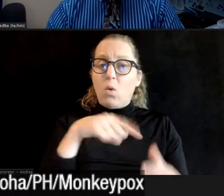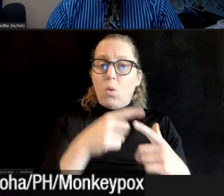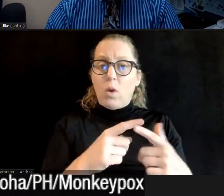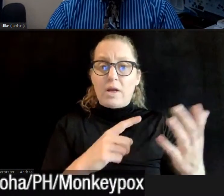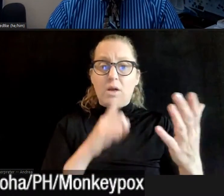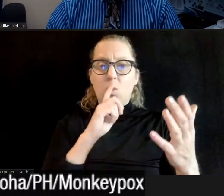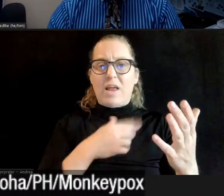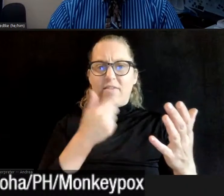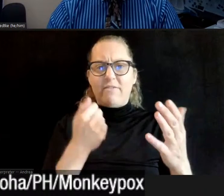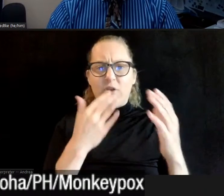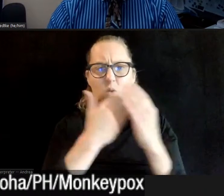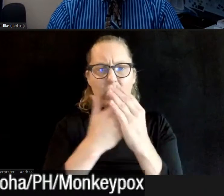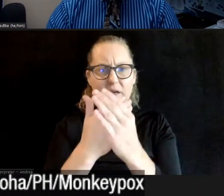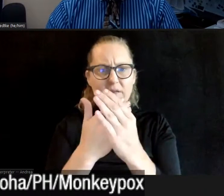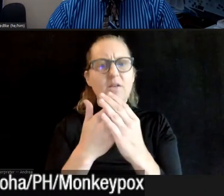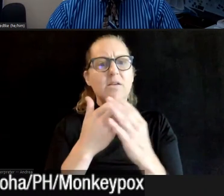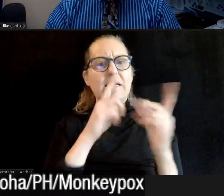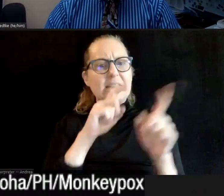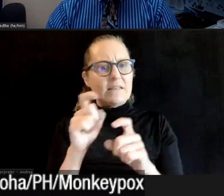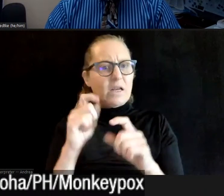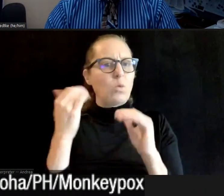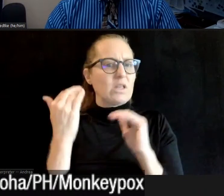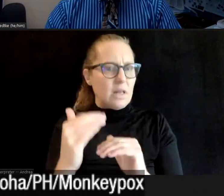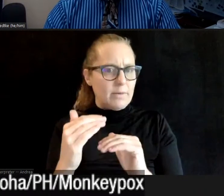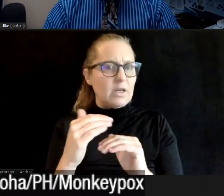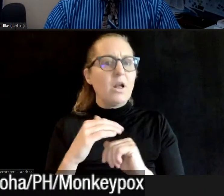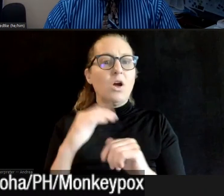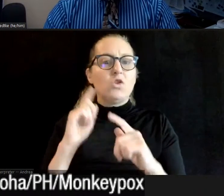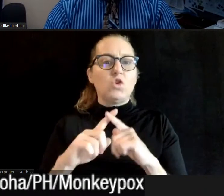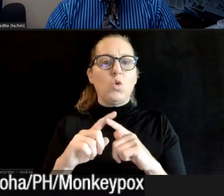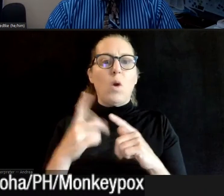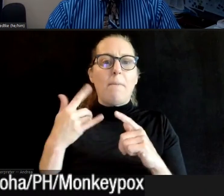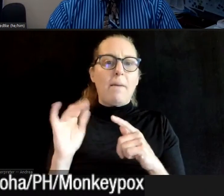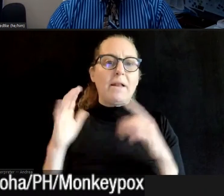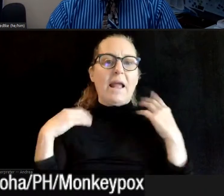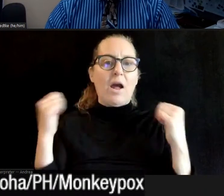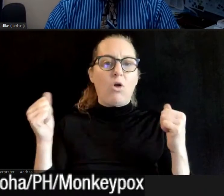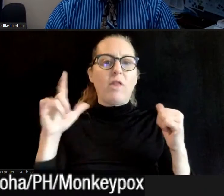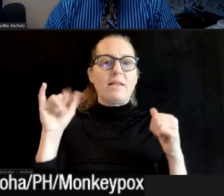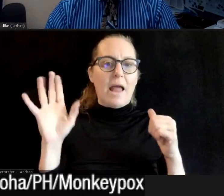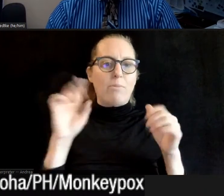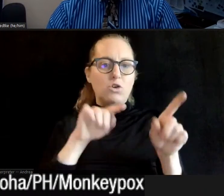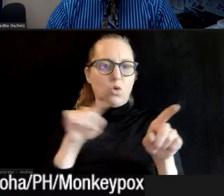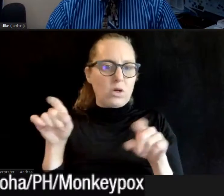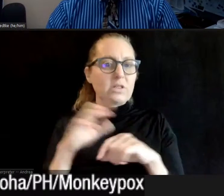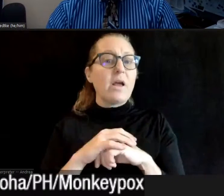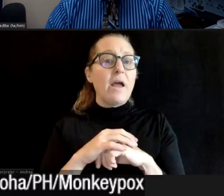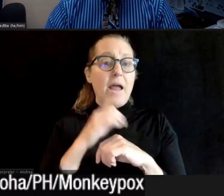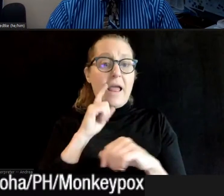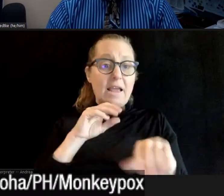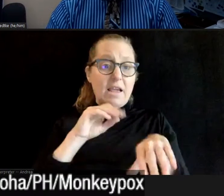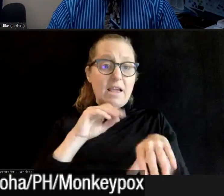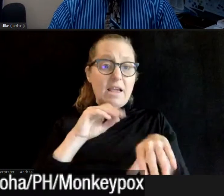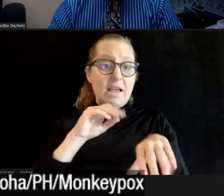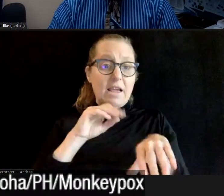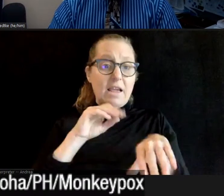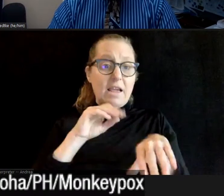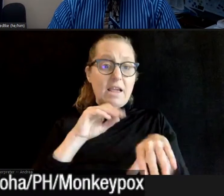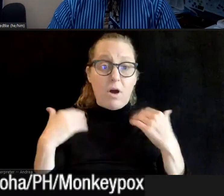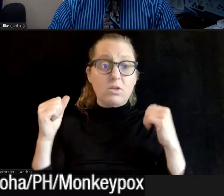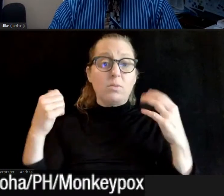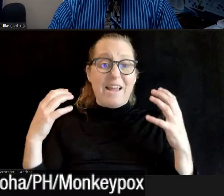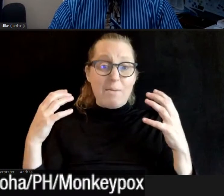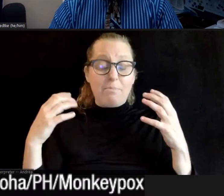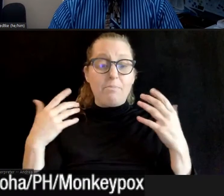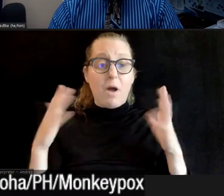a few cases, testing was limited to public health laboratories. A consultation with public health and permission to send in